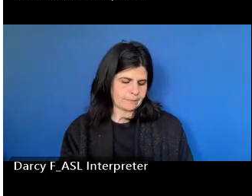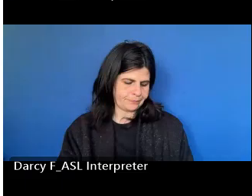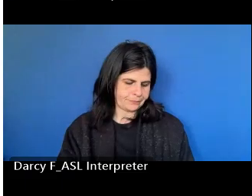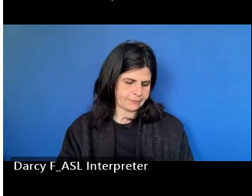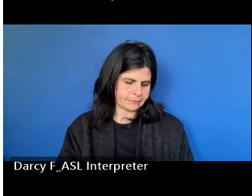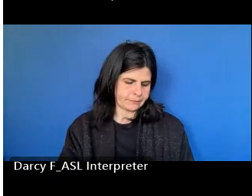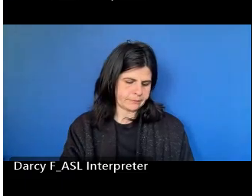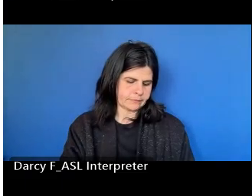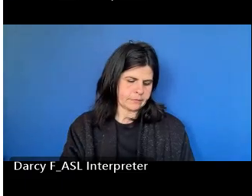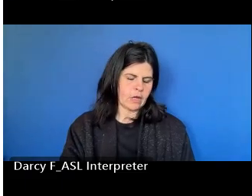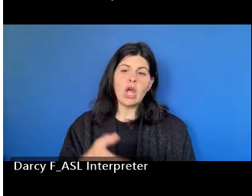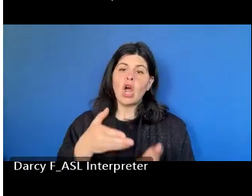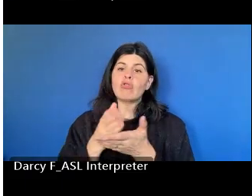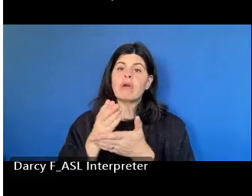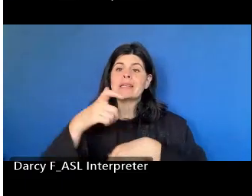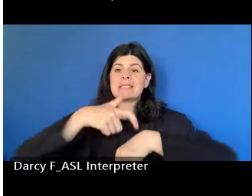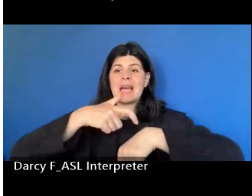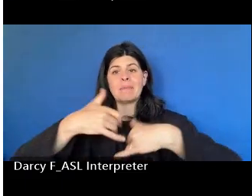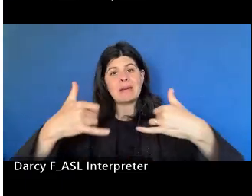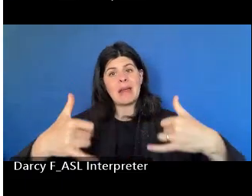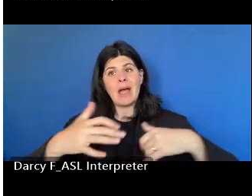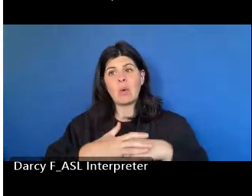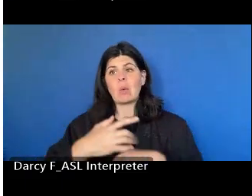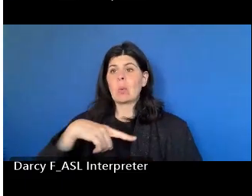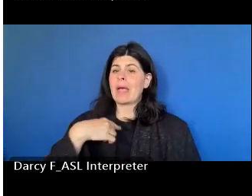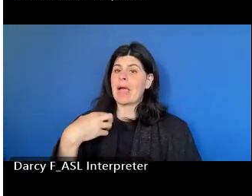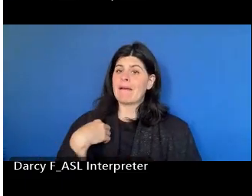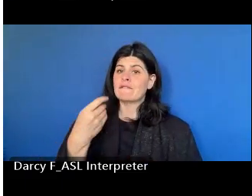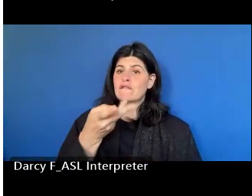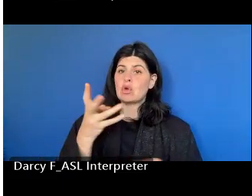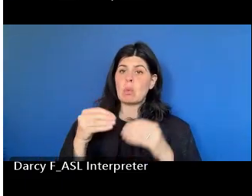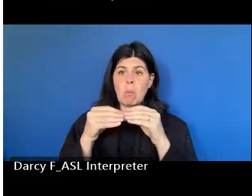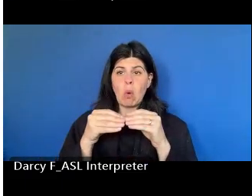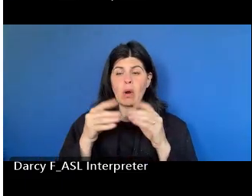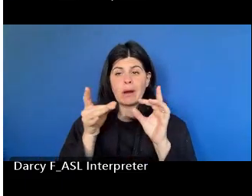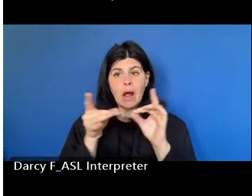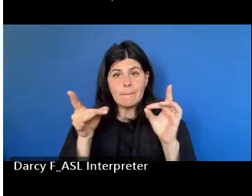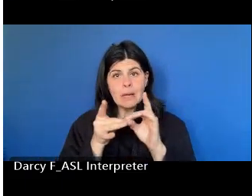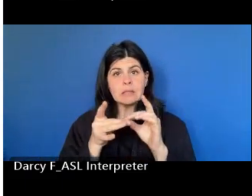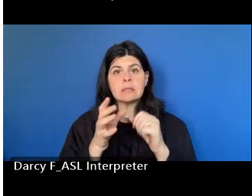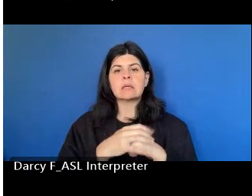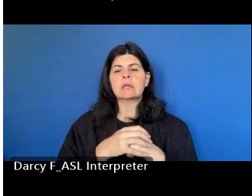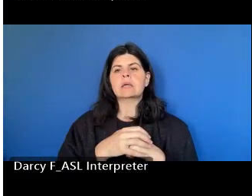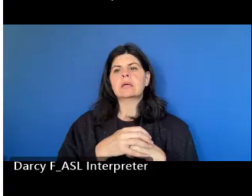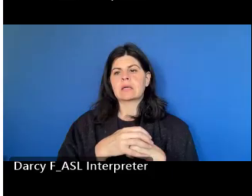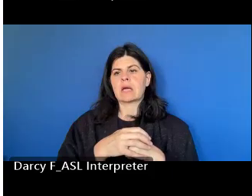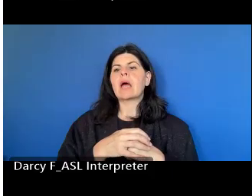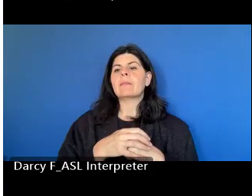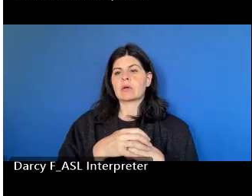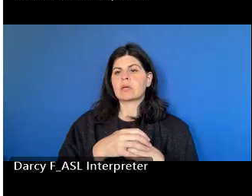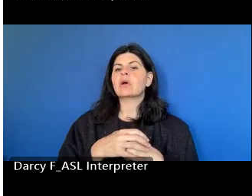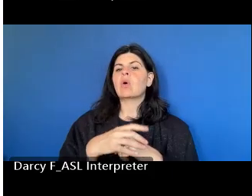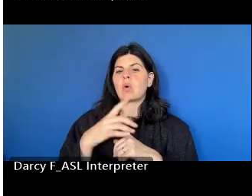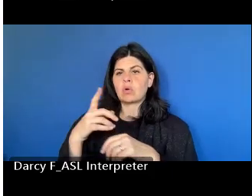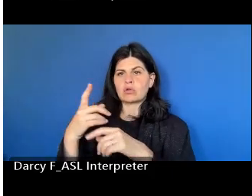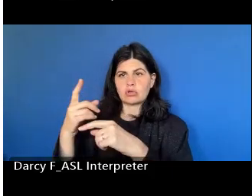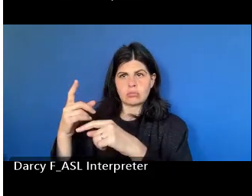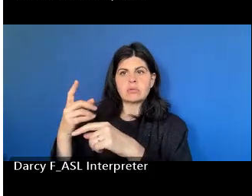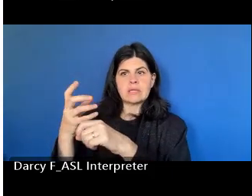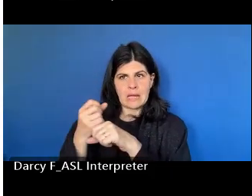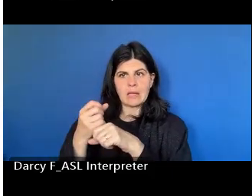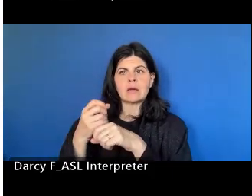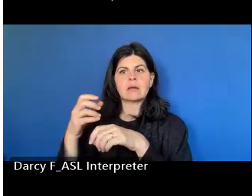right, it is time now. We have a handful of more comments. I'm going to take the ones that we haven't tried before to wrap